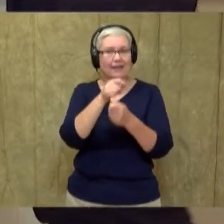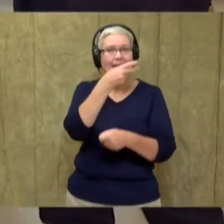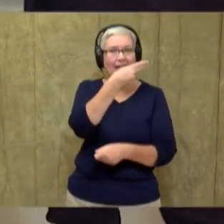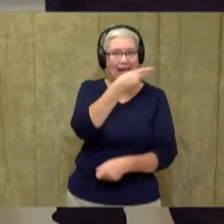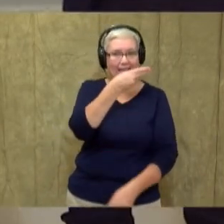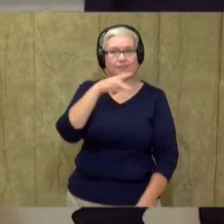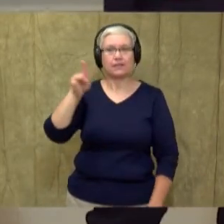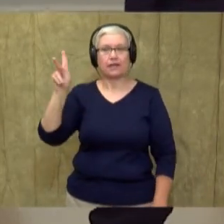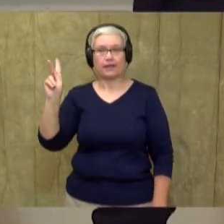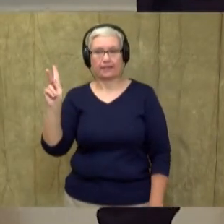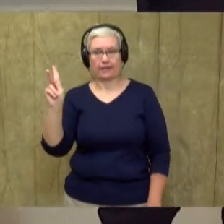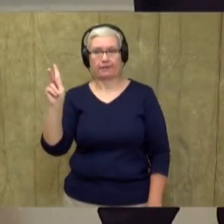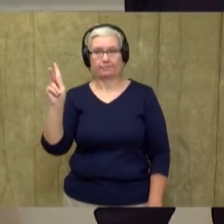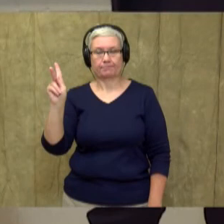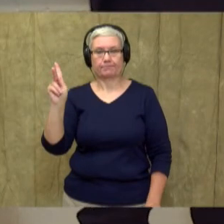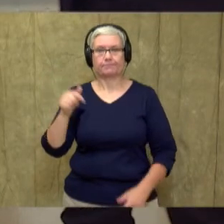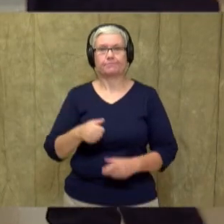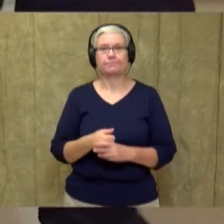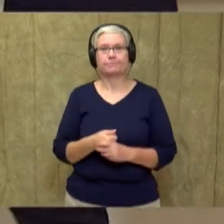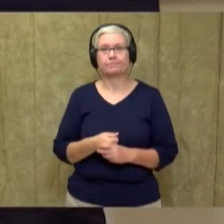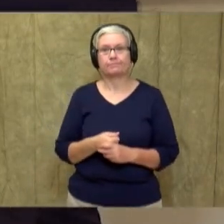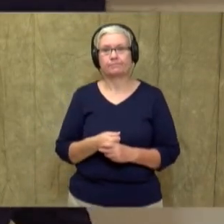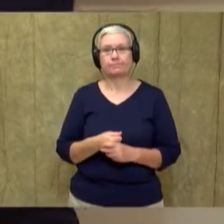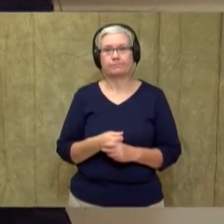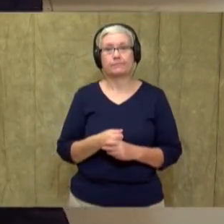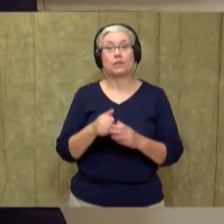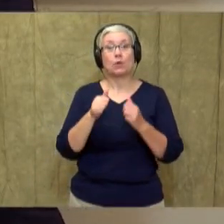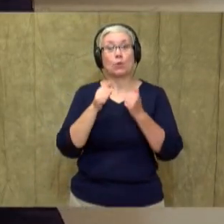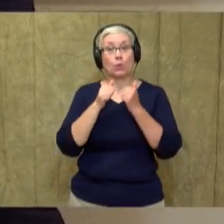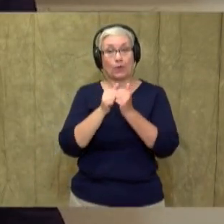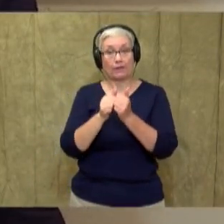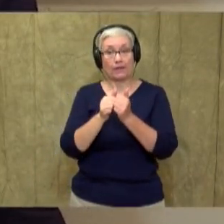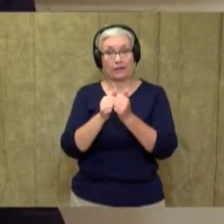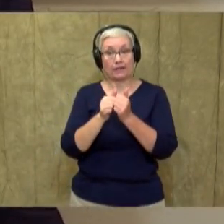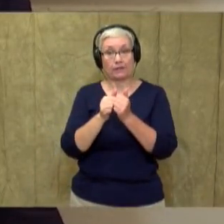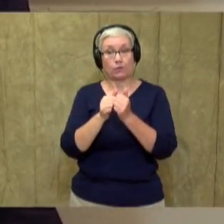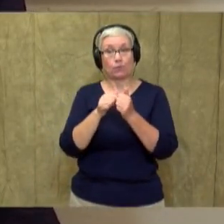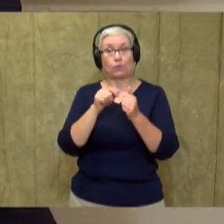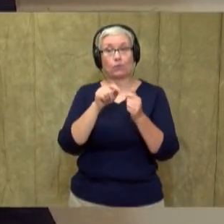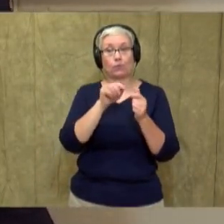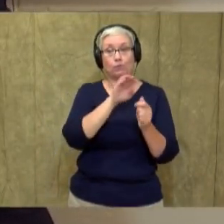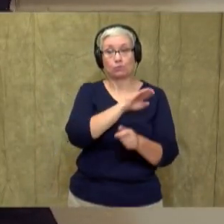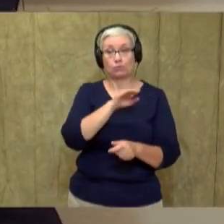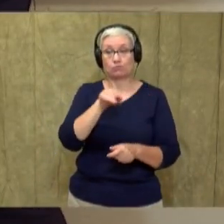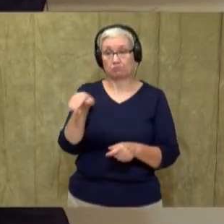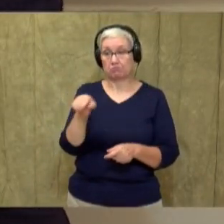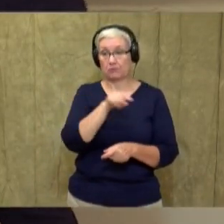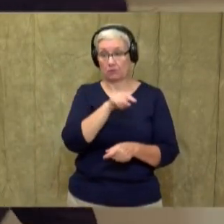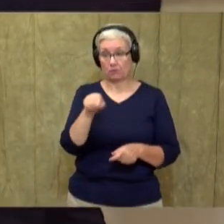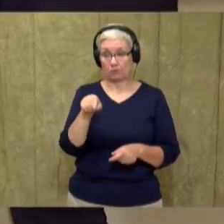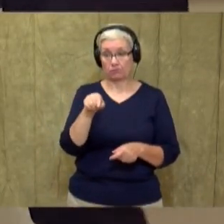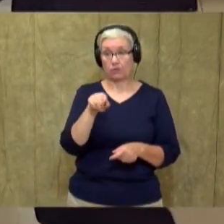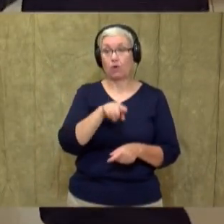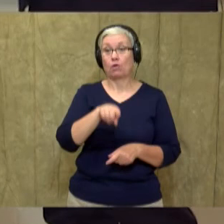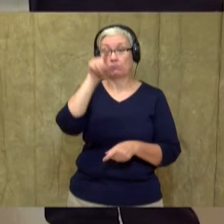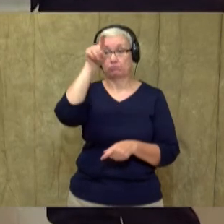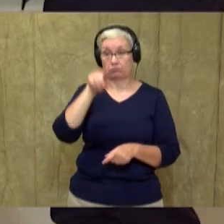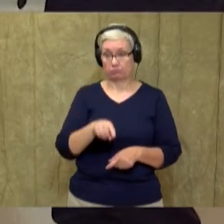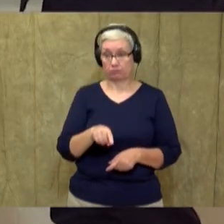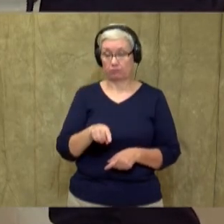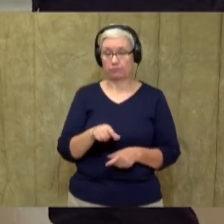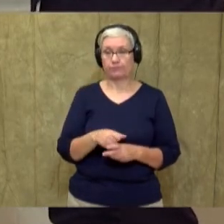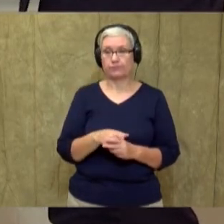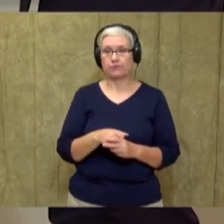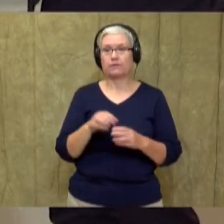and k. And then with that, because I know the translation, whether it's horizontal or vertical, I know